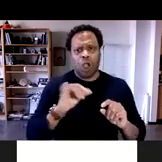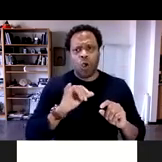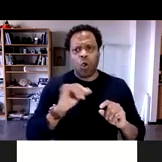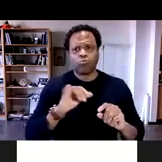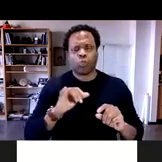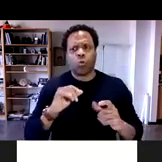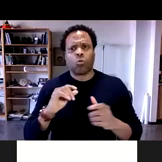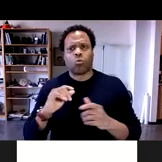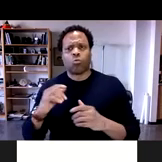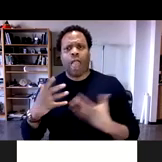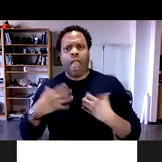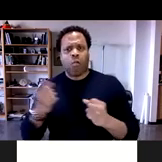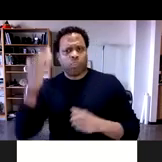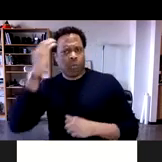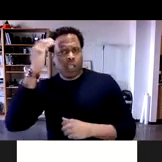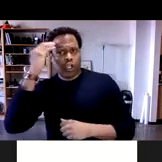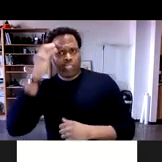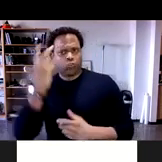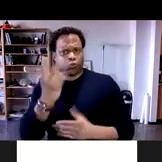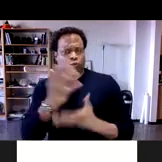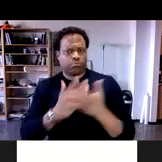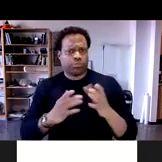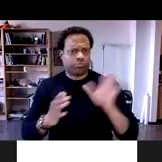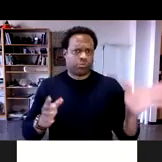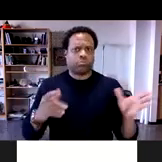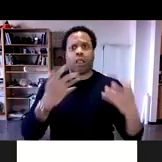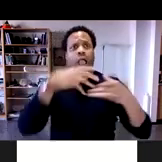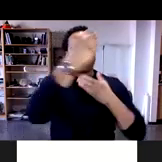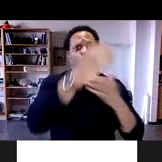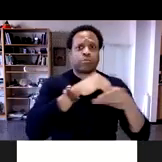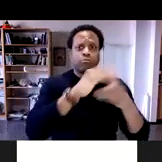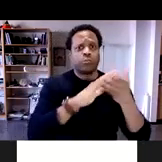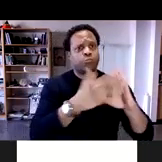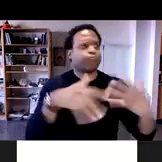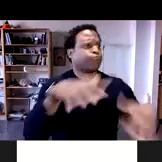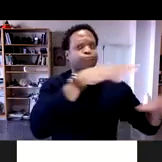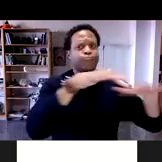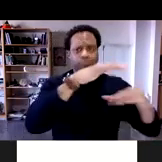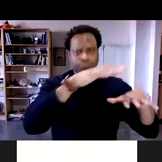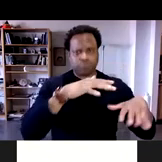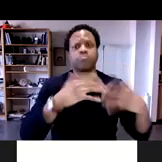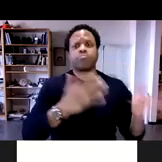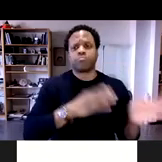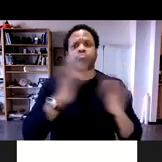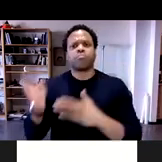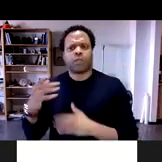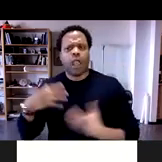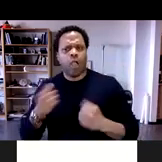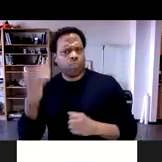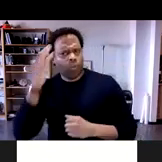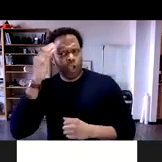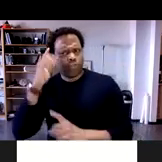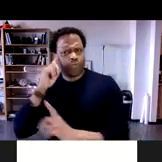Not only during interactions, but also just to be aware out in the